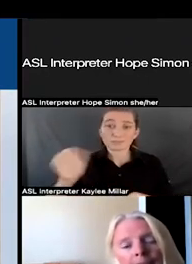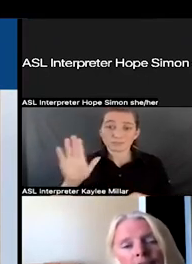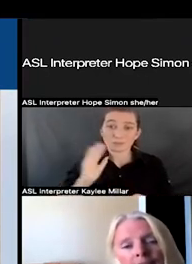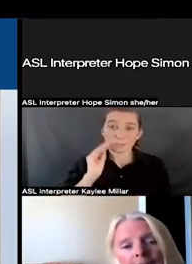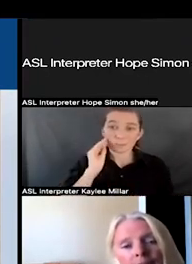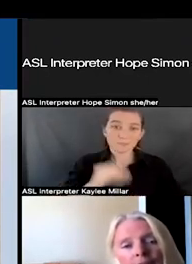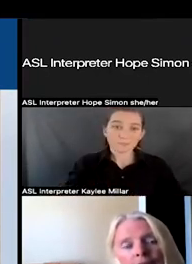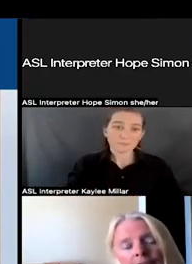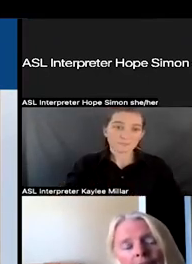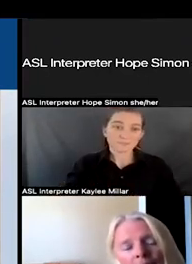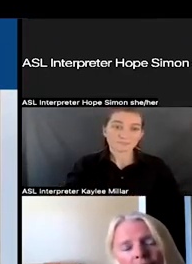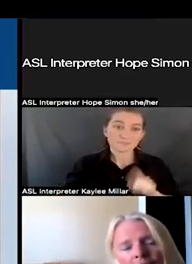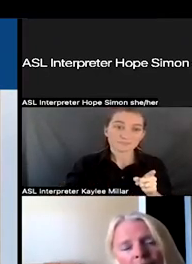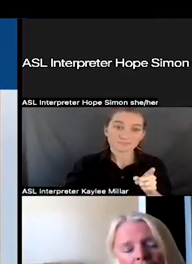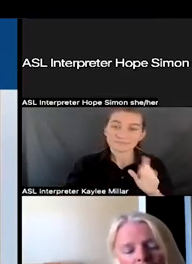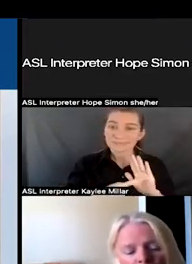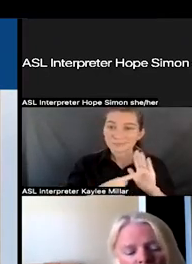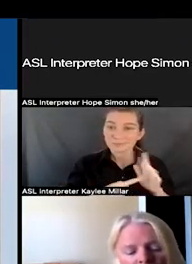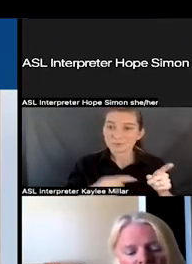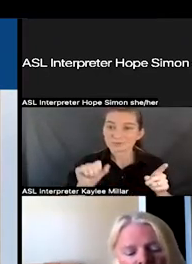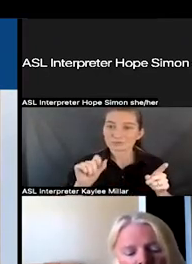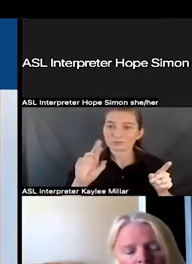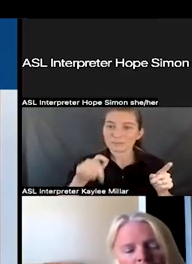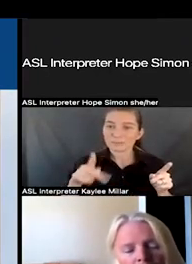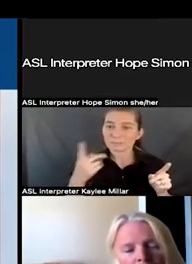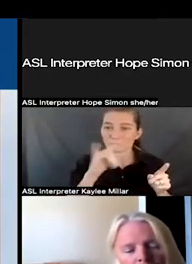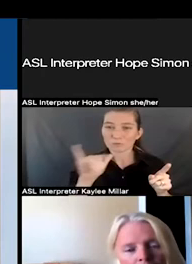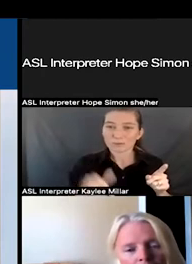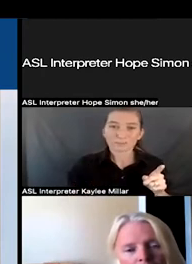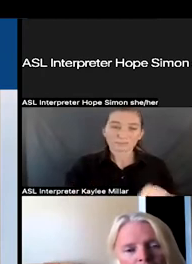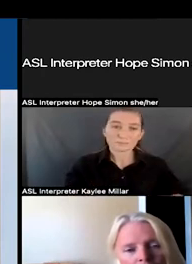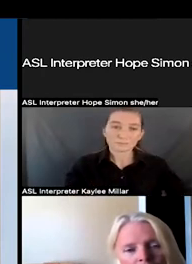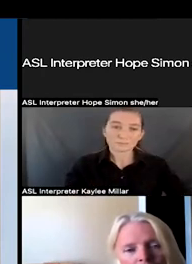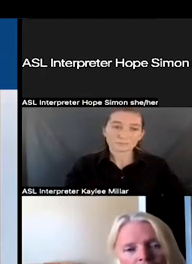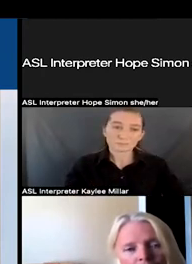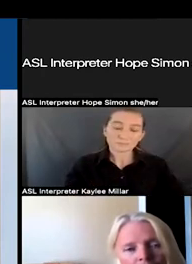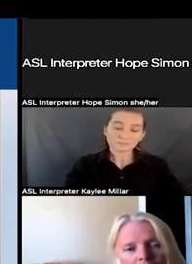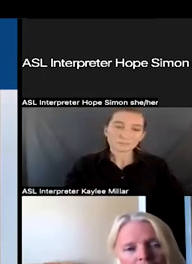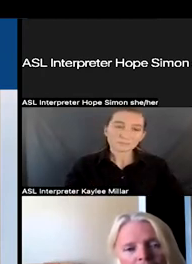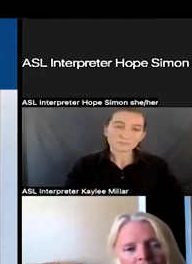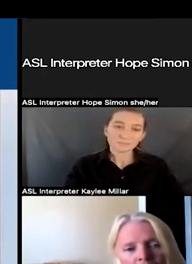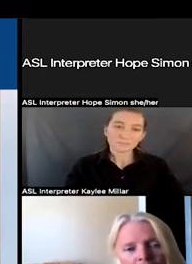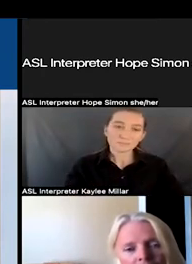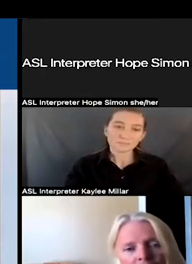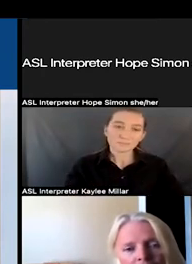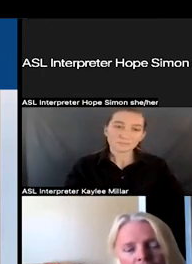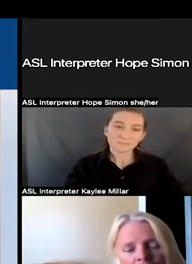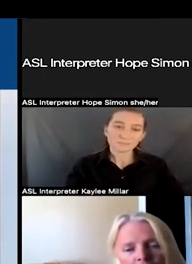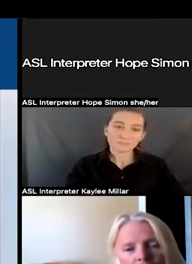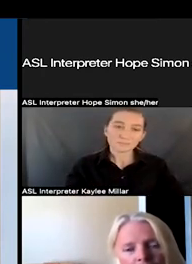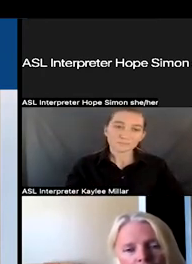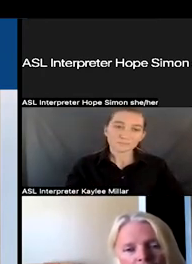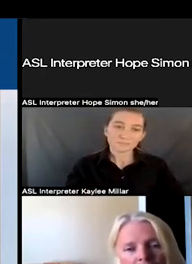we, as you can see, we've already outfitted our library. And we have many people on our list right now to have the installation of these